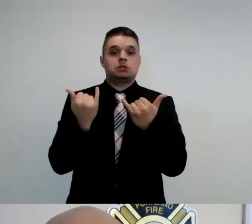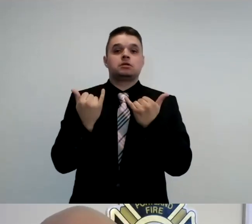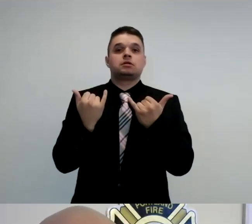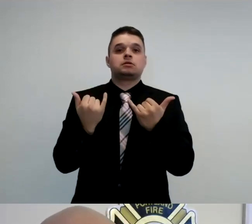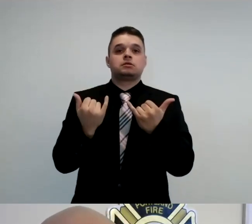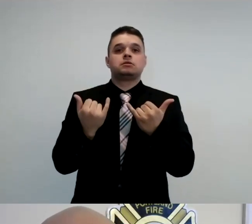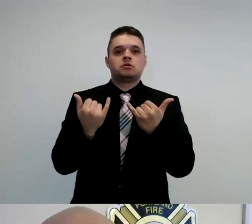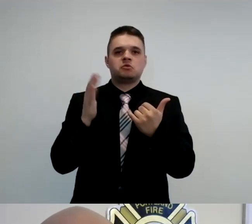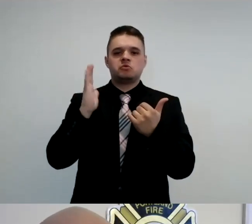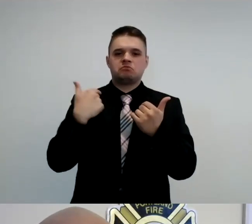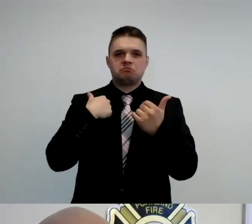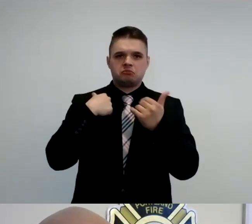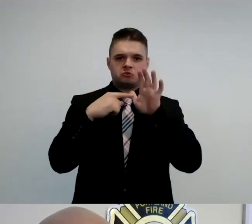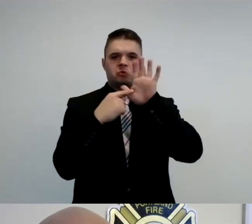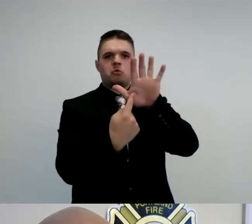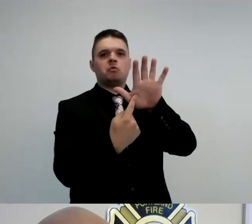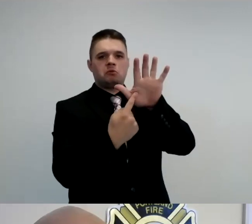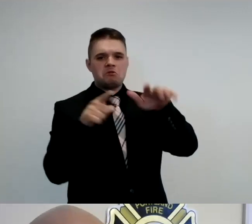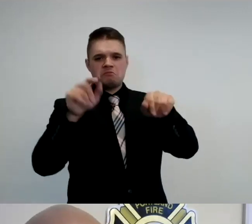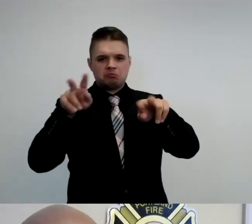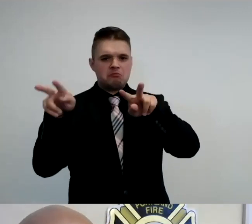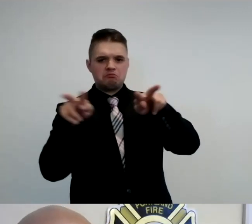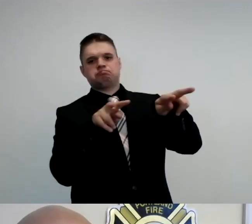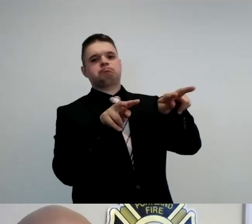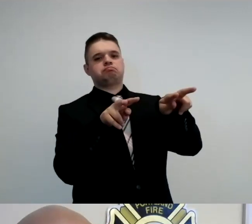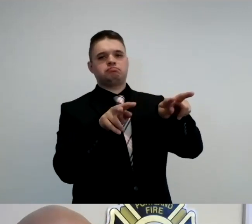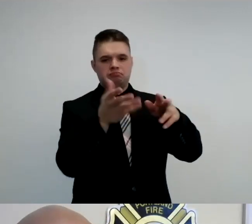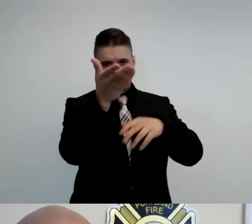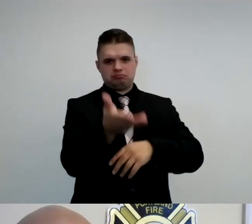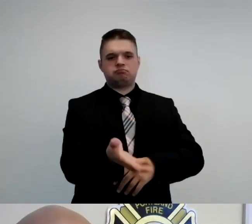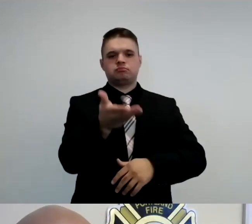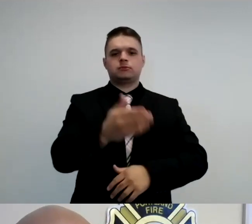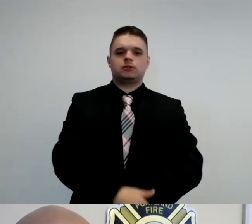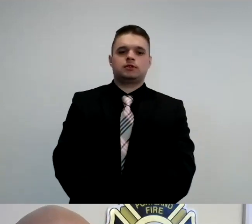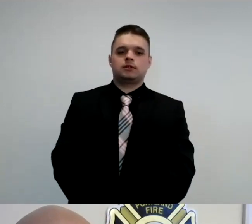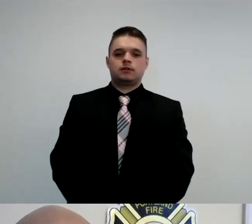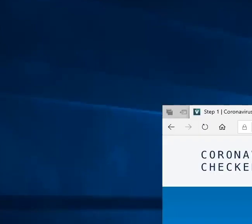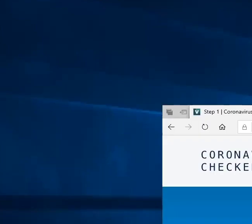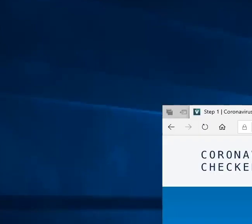show you guys a quick demonstration of how this works.